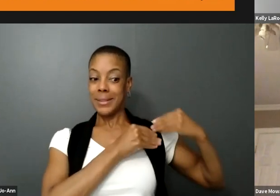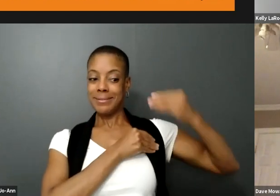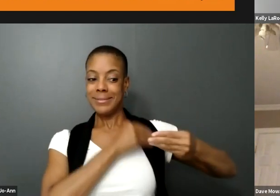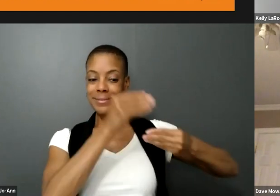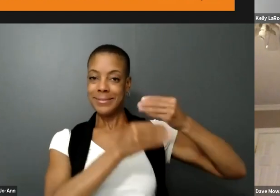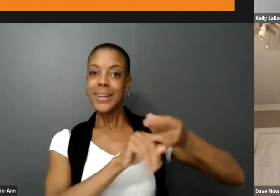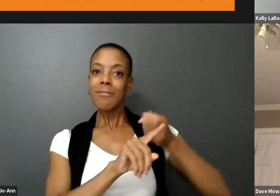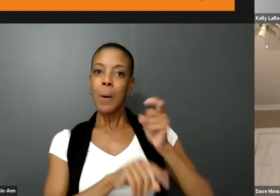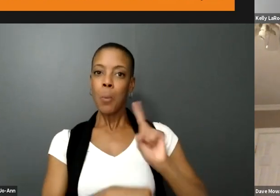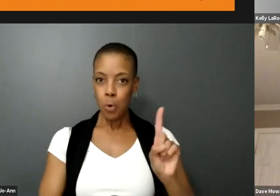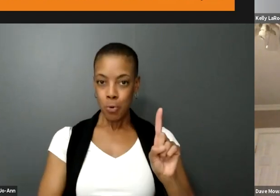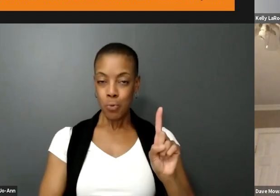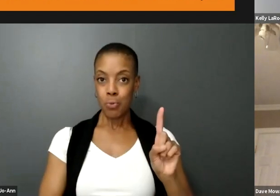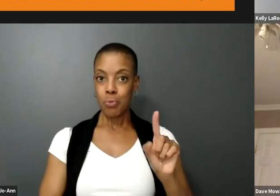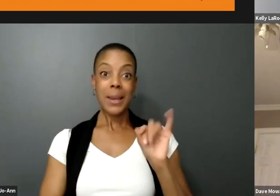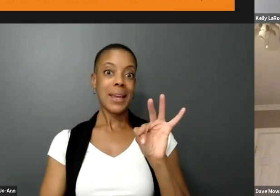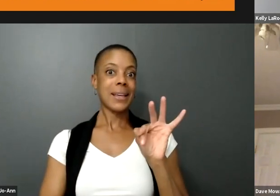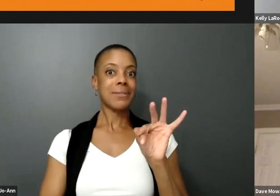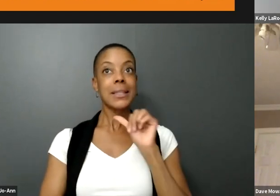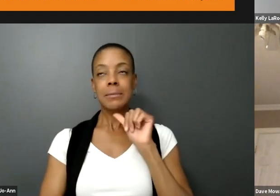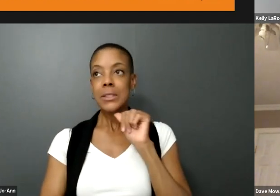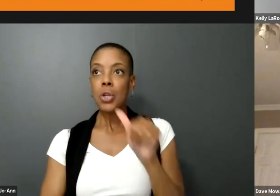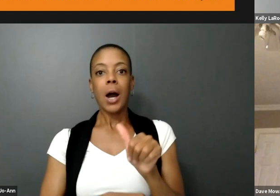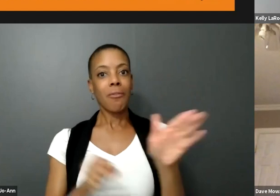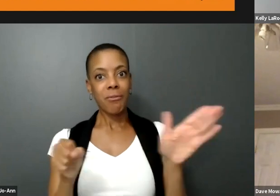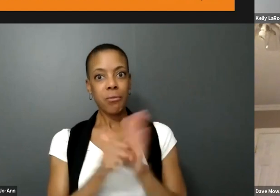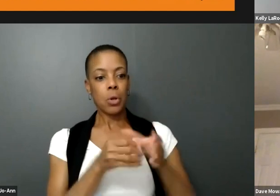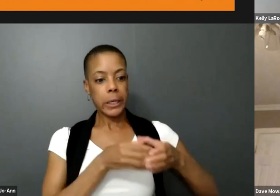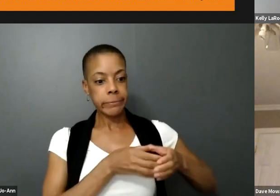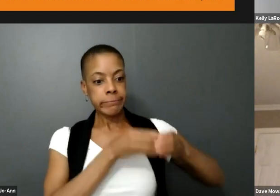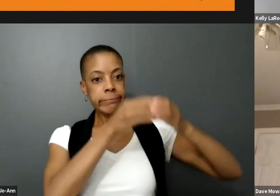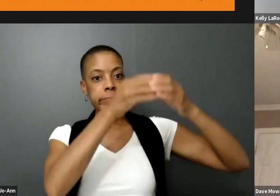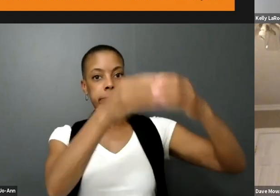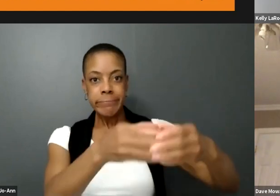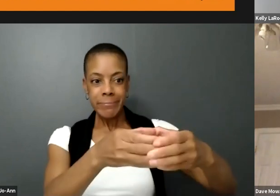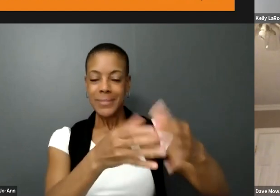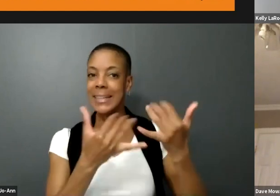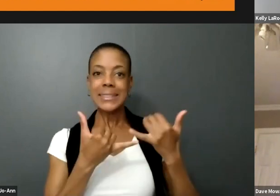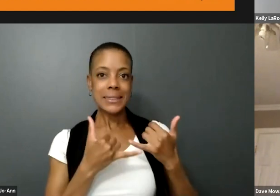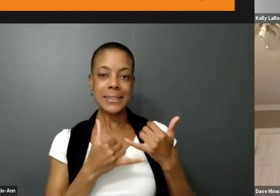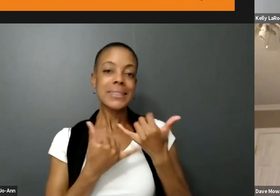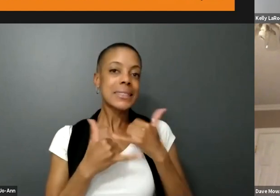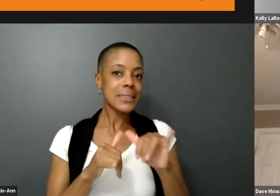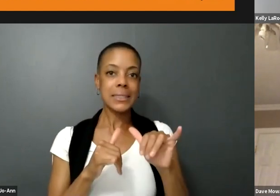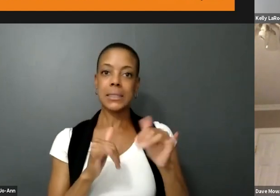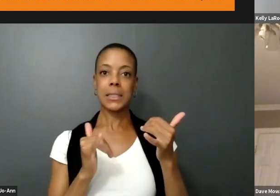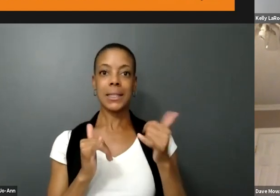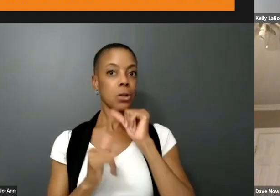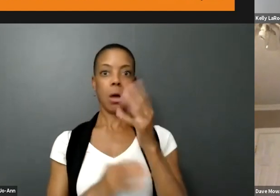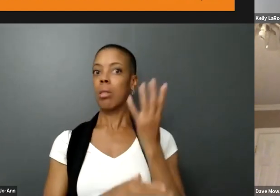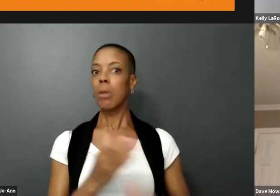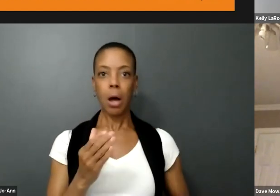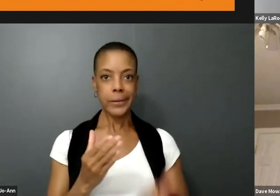from. Even if it's not completely intact, those things were never lost. So that shows the resilience of our people, and